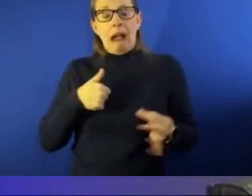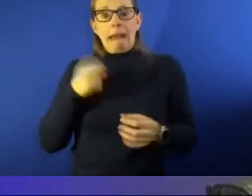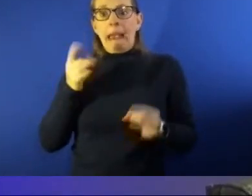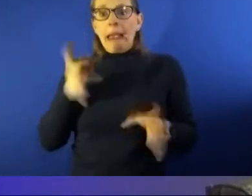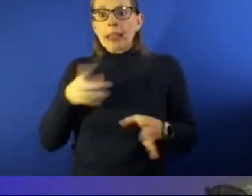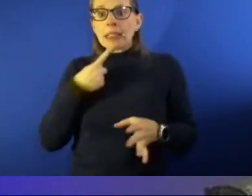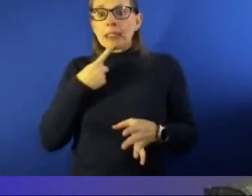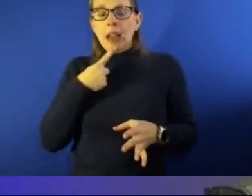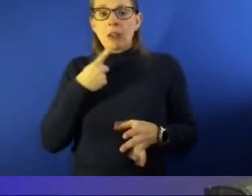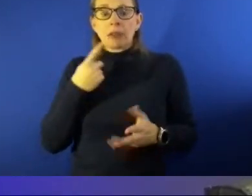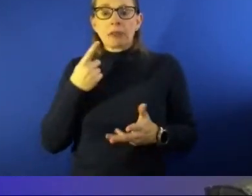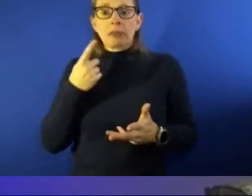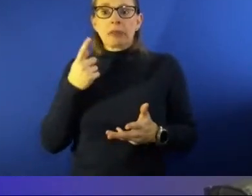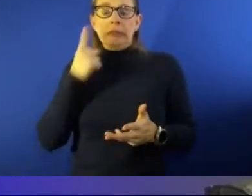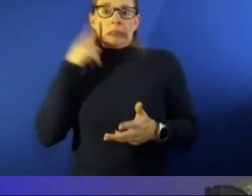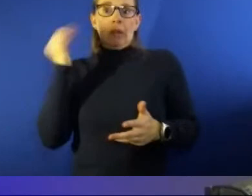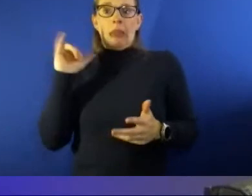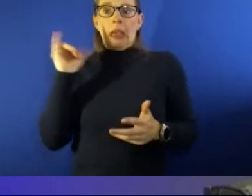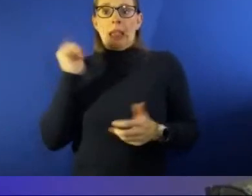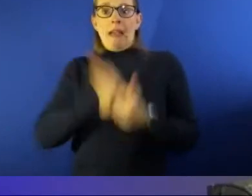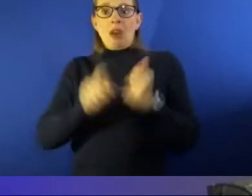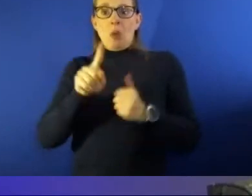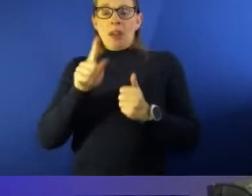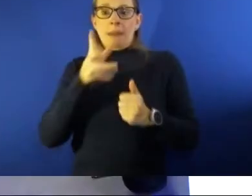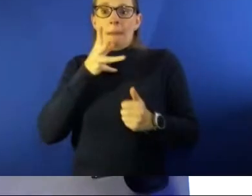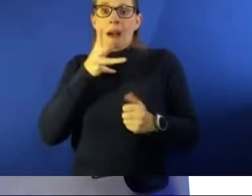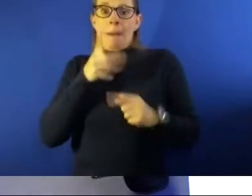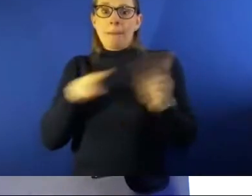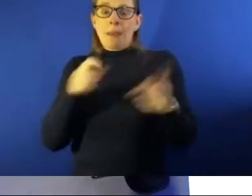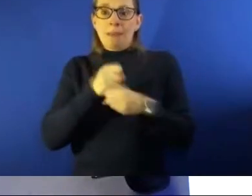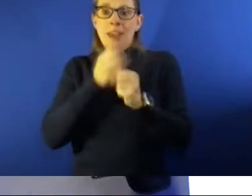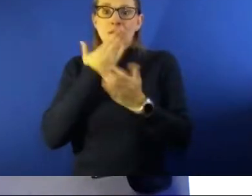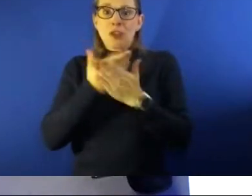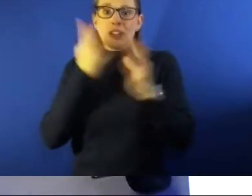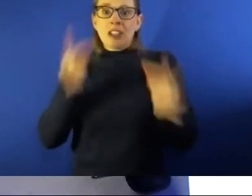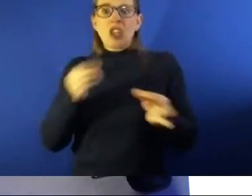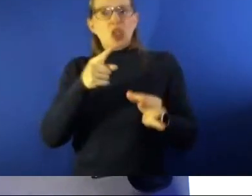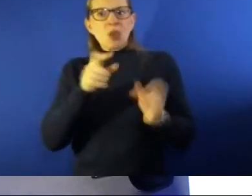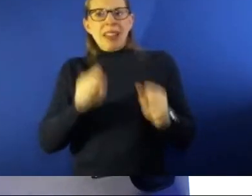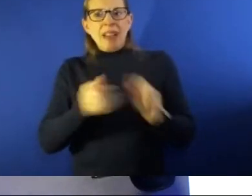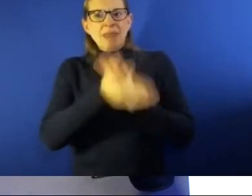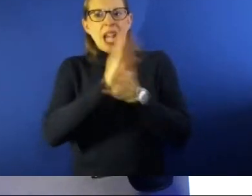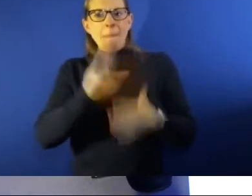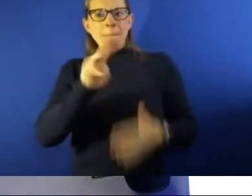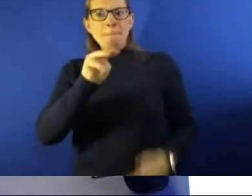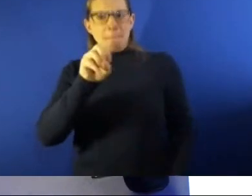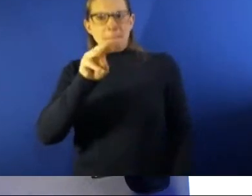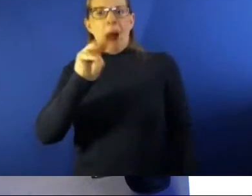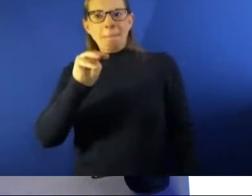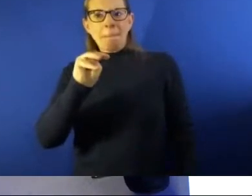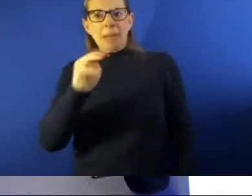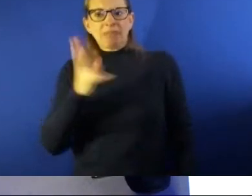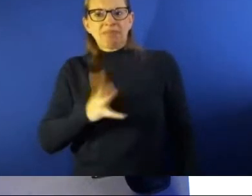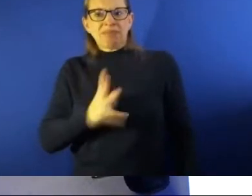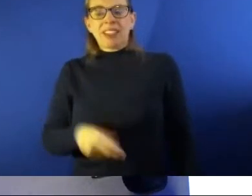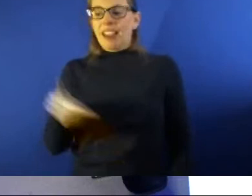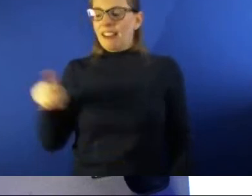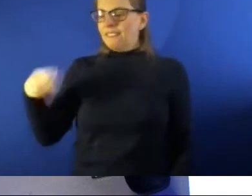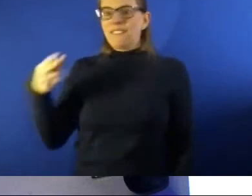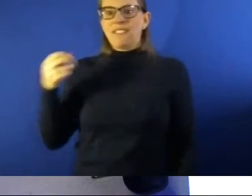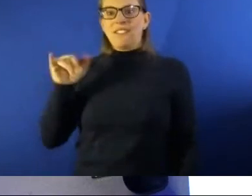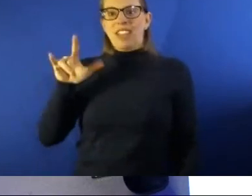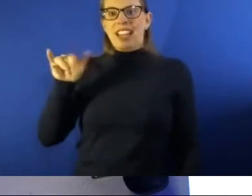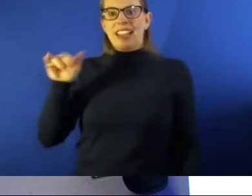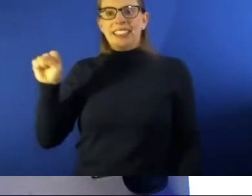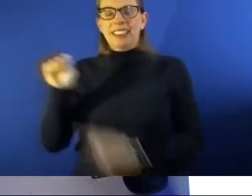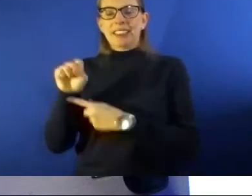but it really is the truth. Like, just make good decisions. That's okay. You could be the mom. I like it. Okay, Phyllis says, I have a mild case of